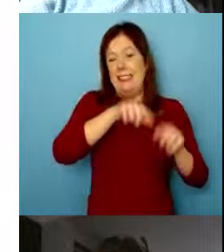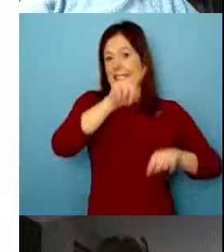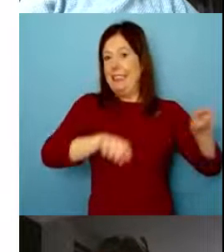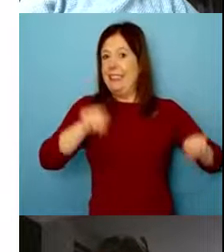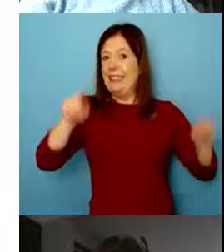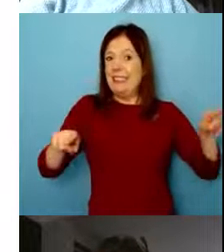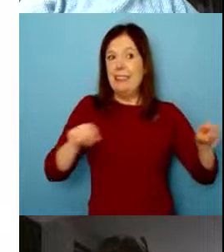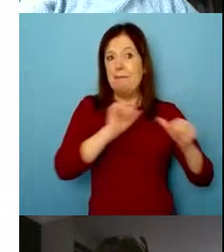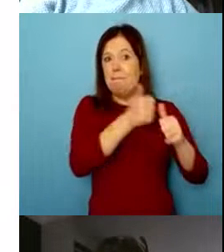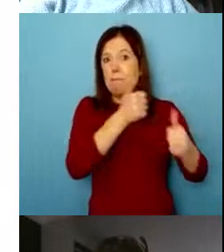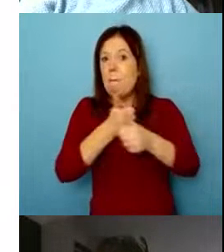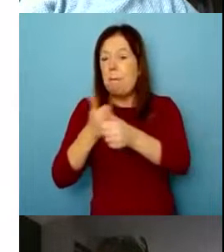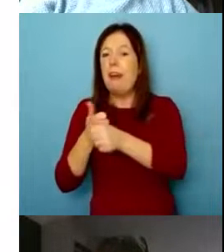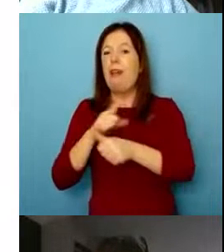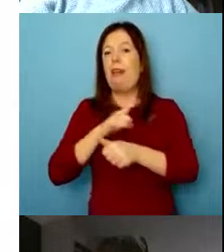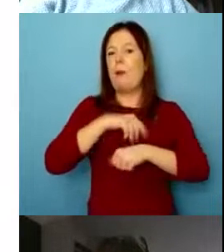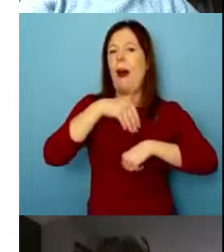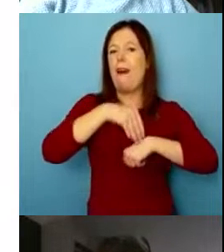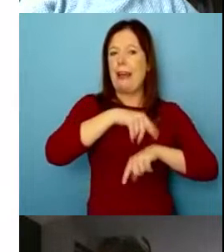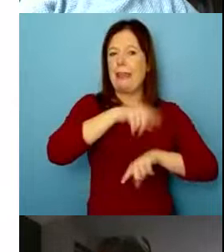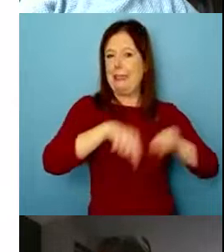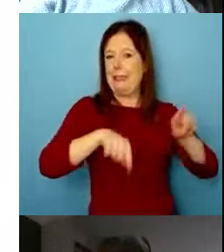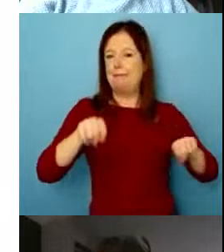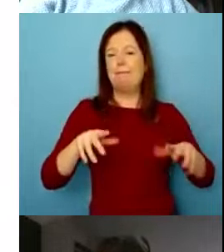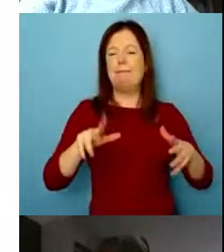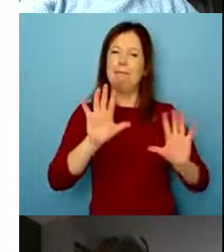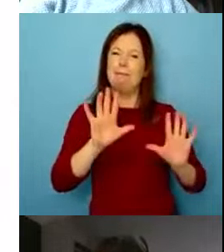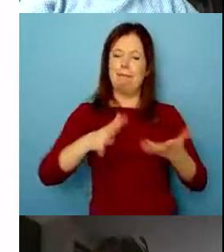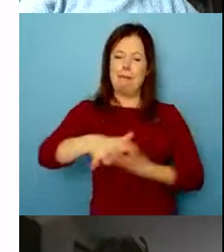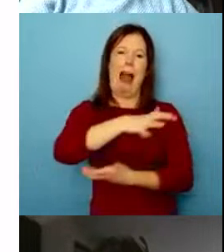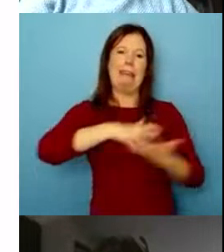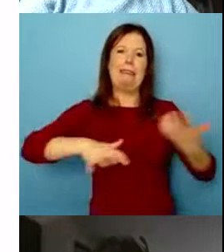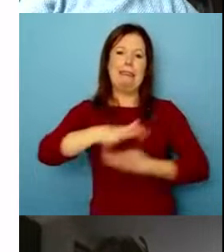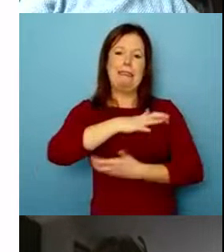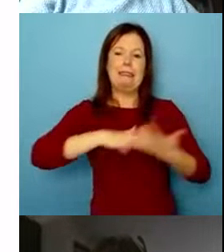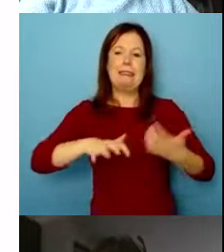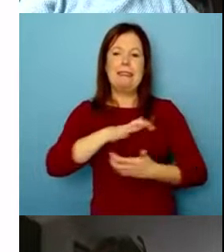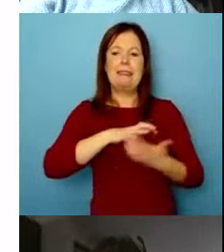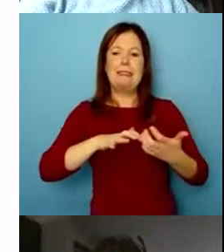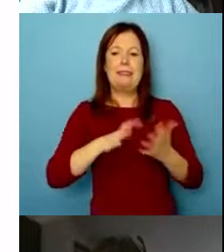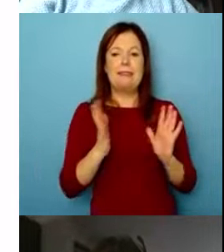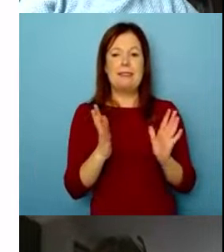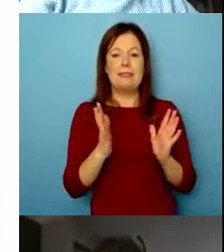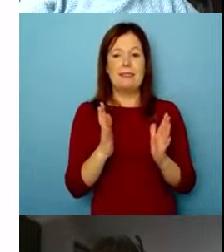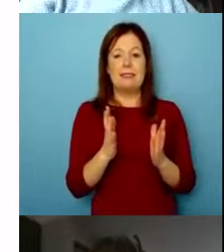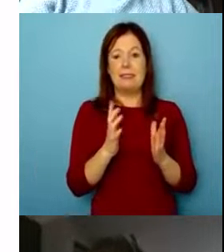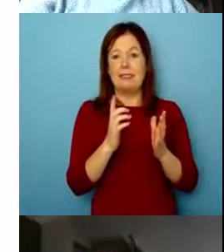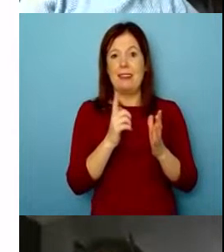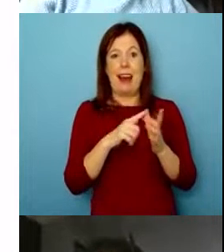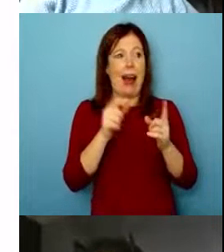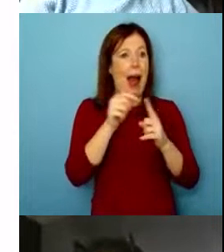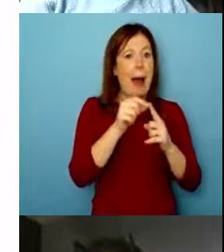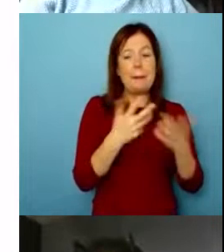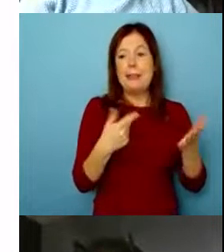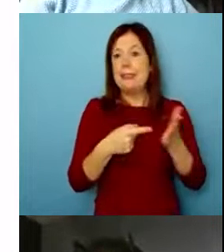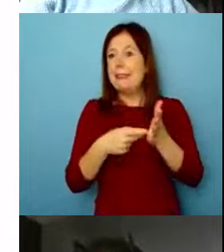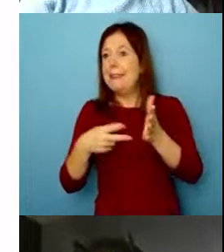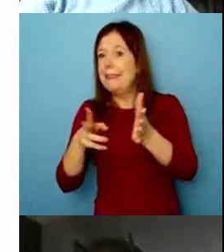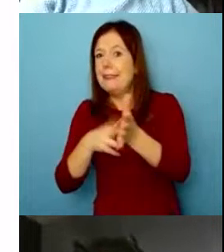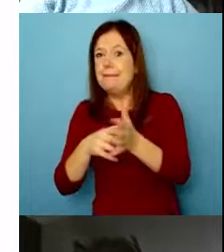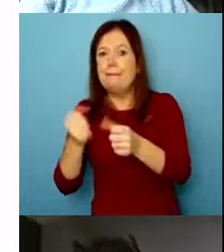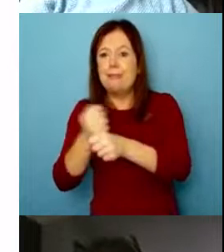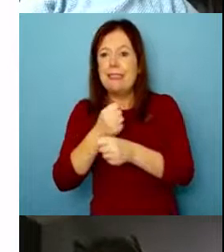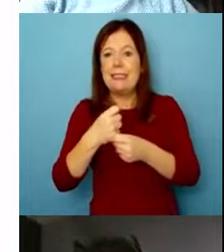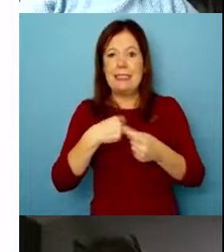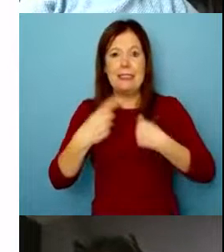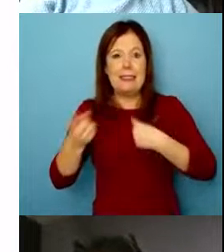vendors. So it's a little bit of a messy situation, and neither party, the application author or the TV manufacturer, has got good visibility